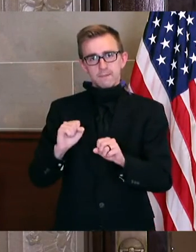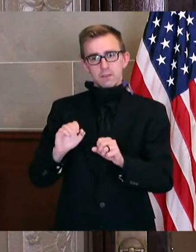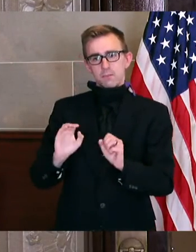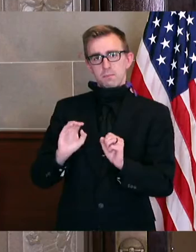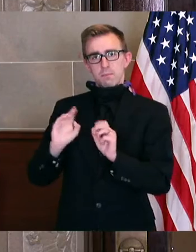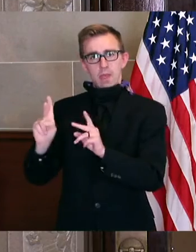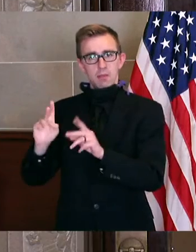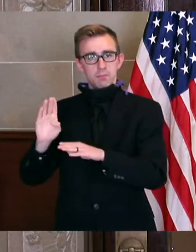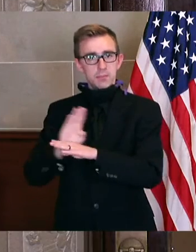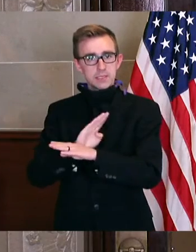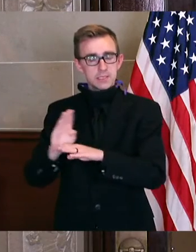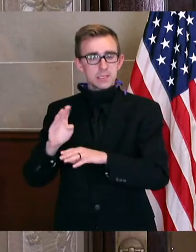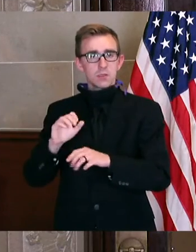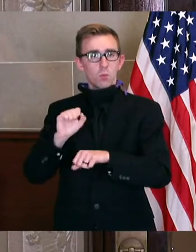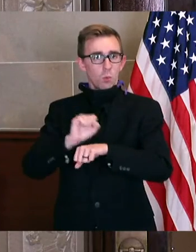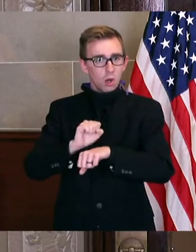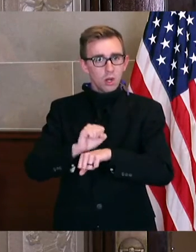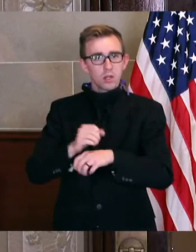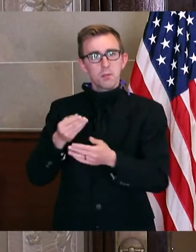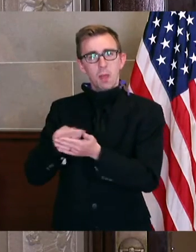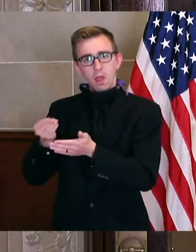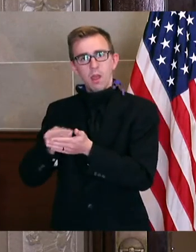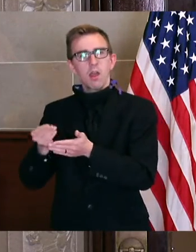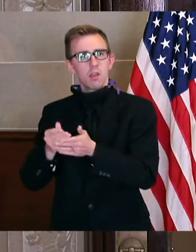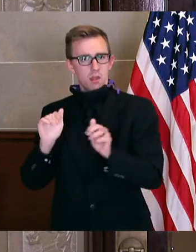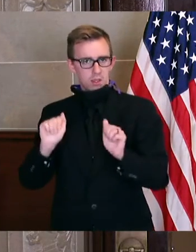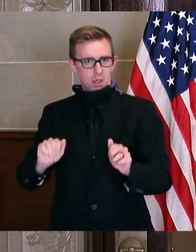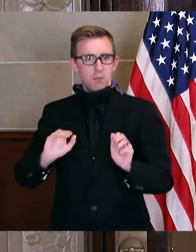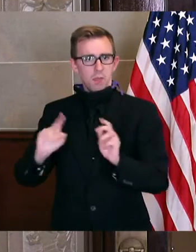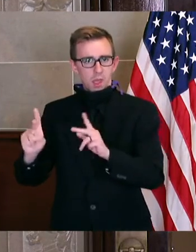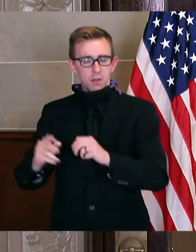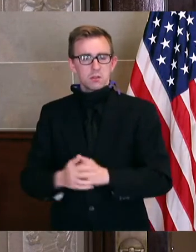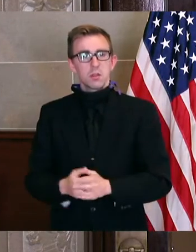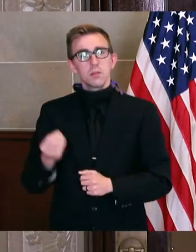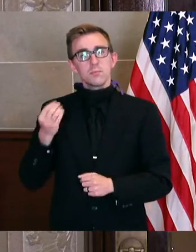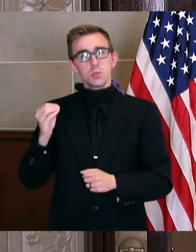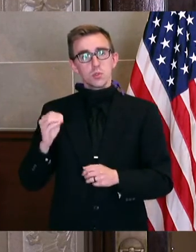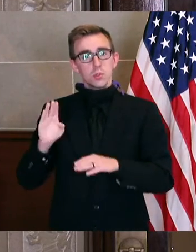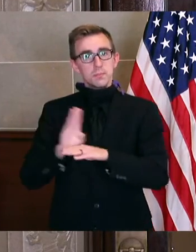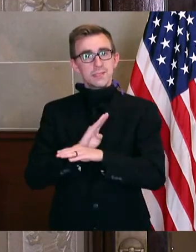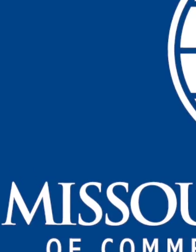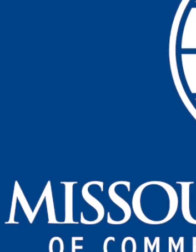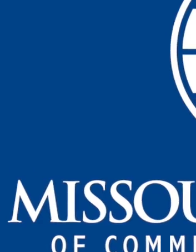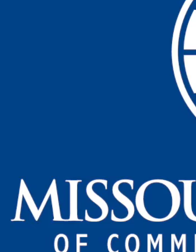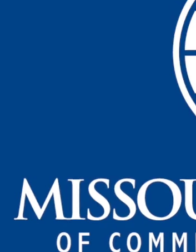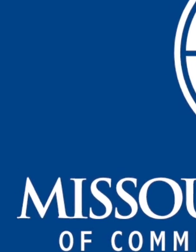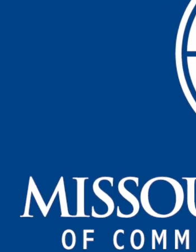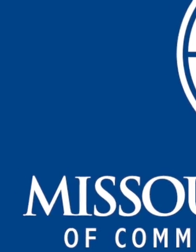economy. Now more than ever our Missouri businesses need our support.